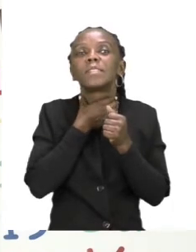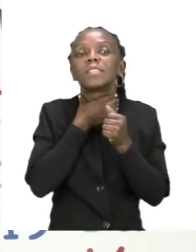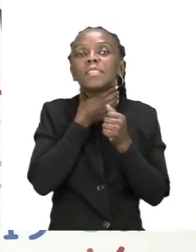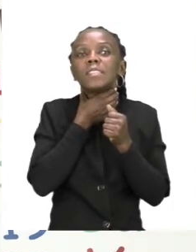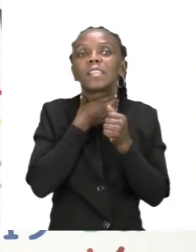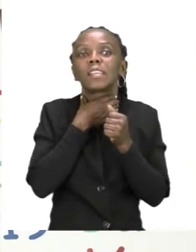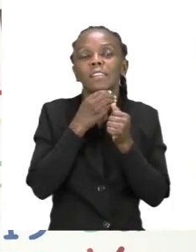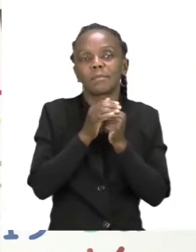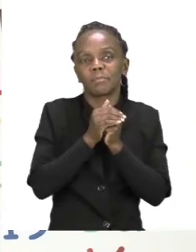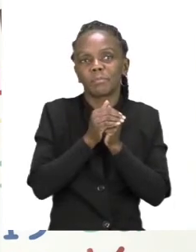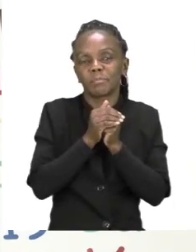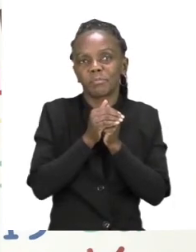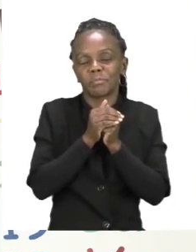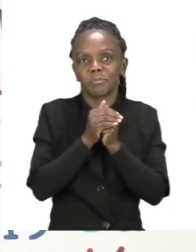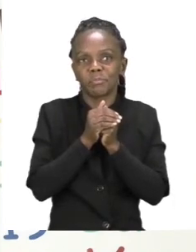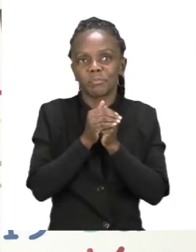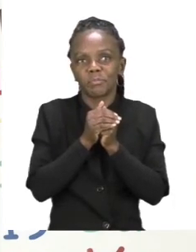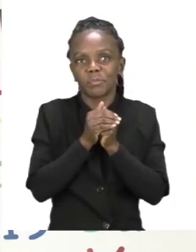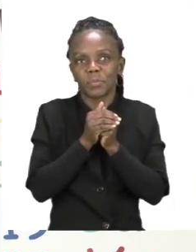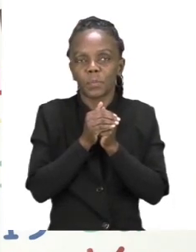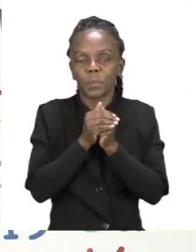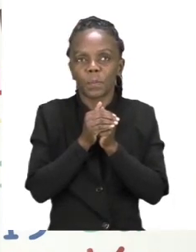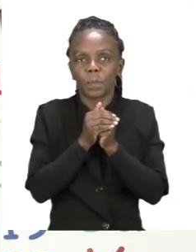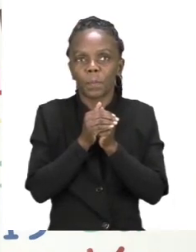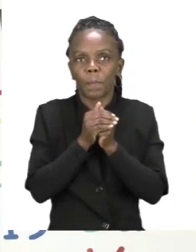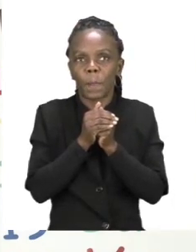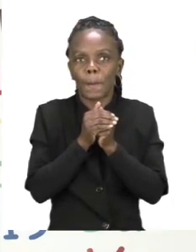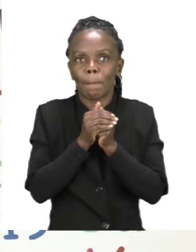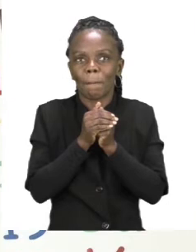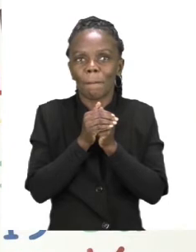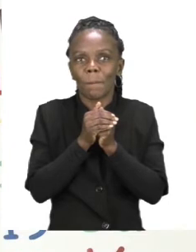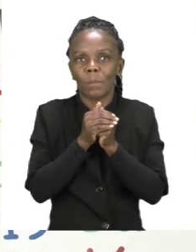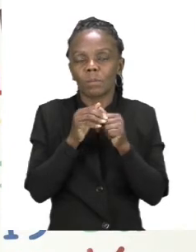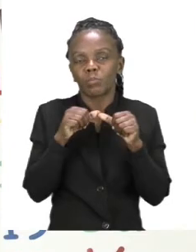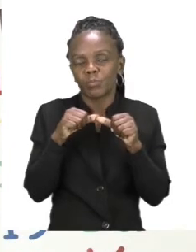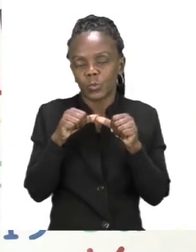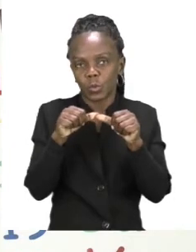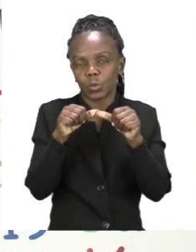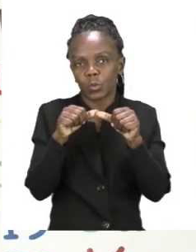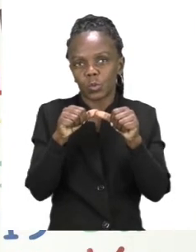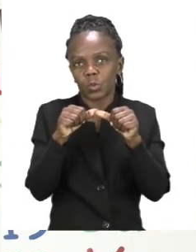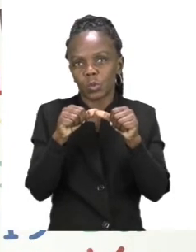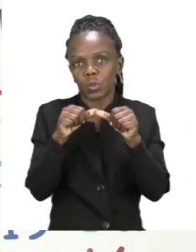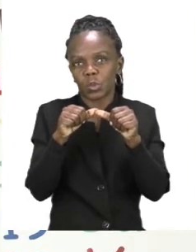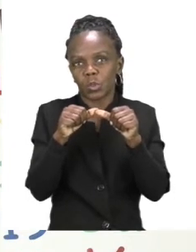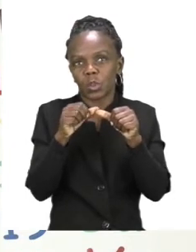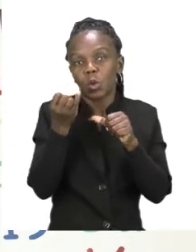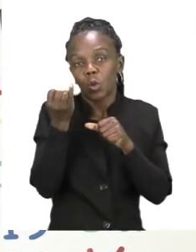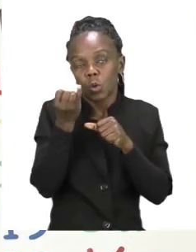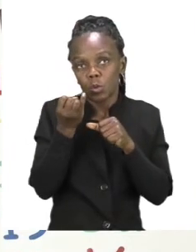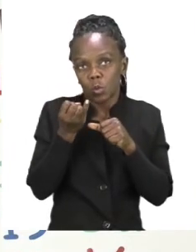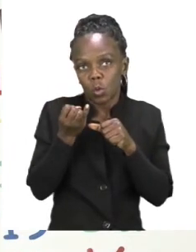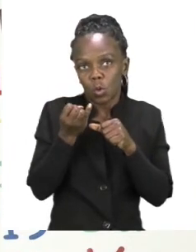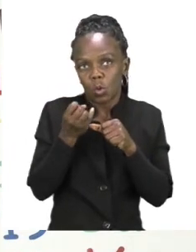neck. Well done. Now you are going to finish off the exercise by drawing your